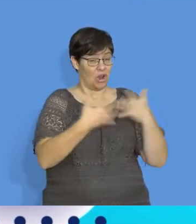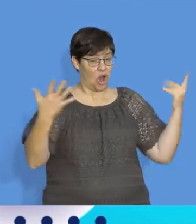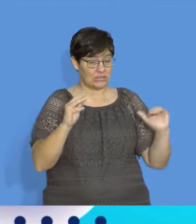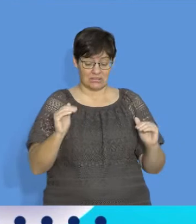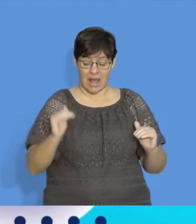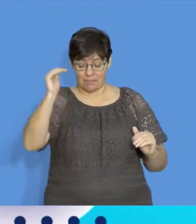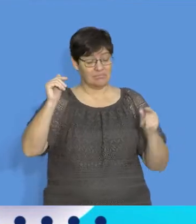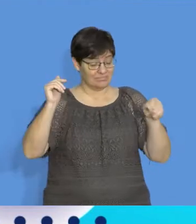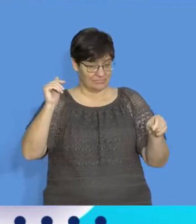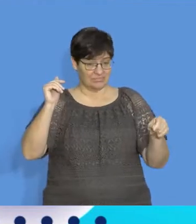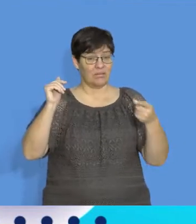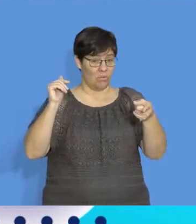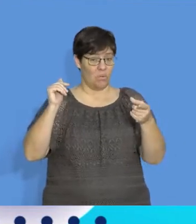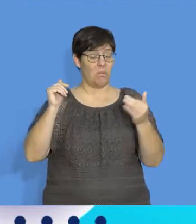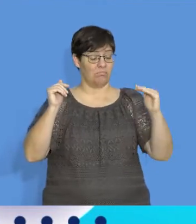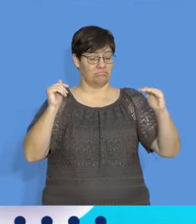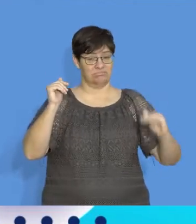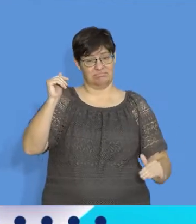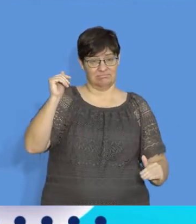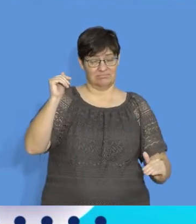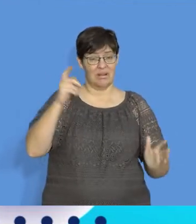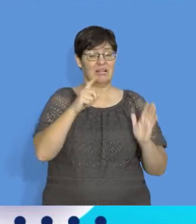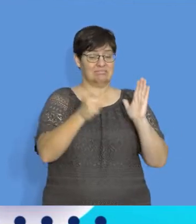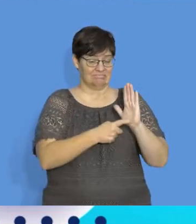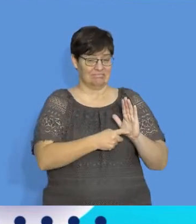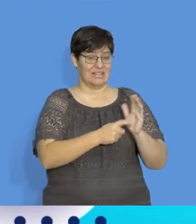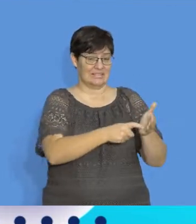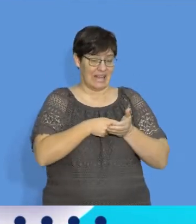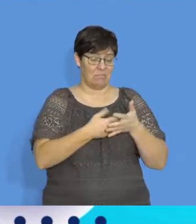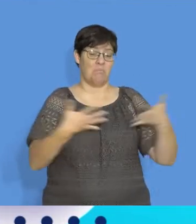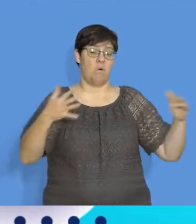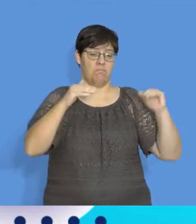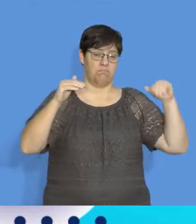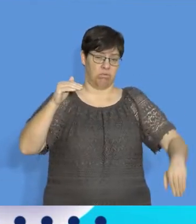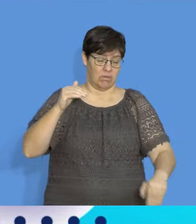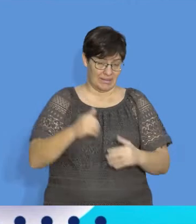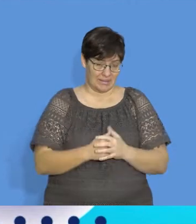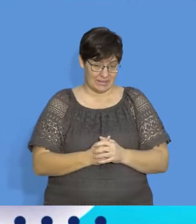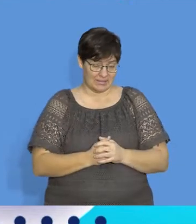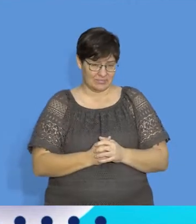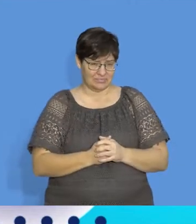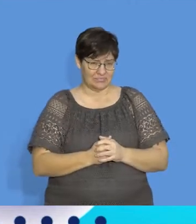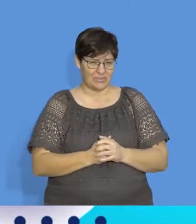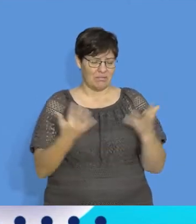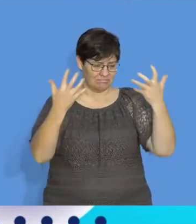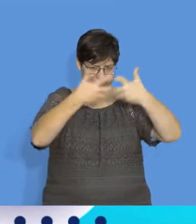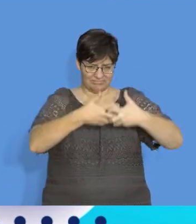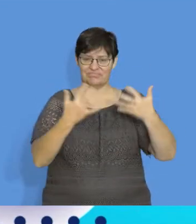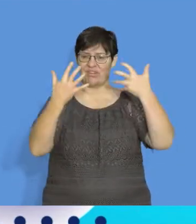if interest rates go up, the money, you have more in debt. Are we together? There's so